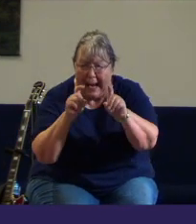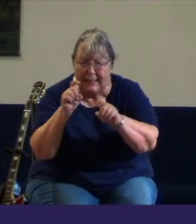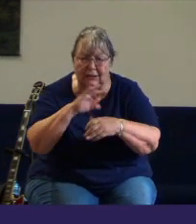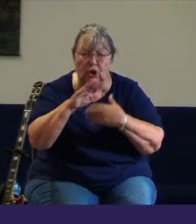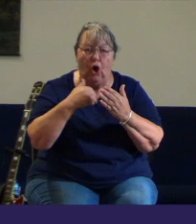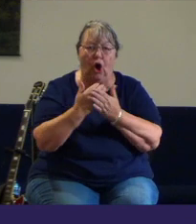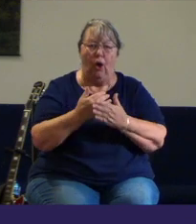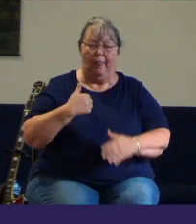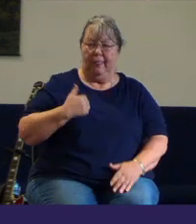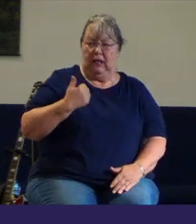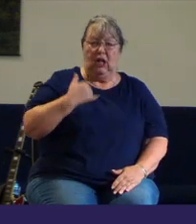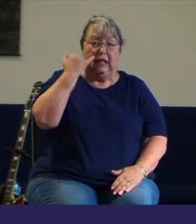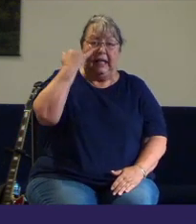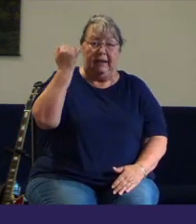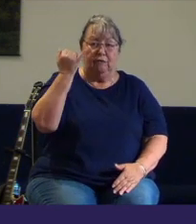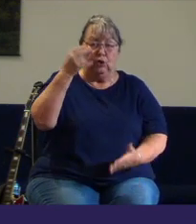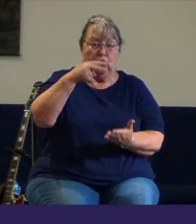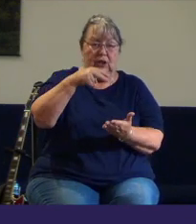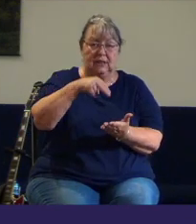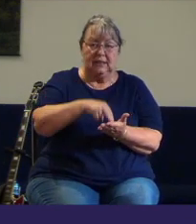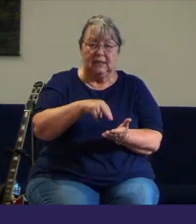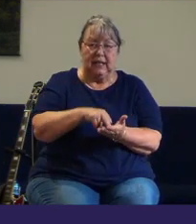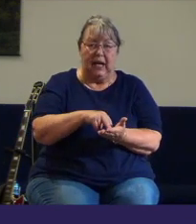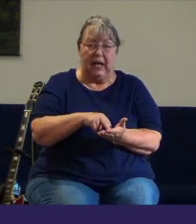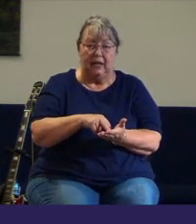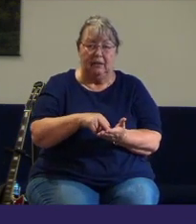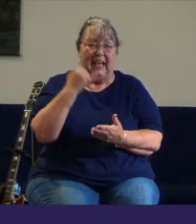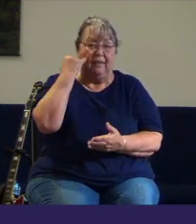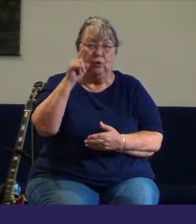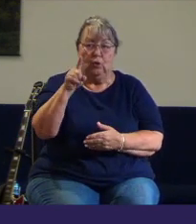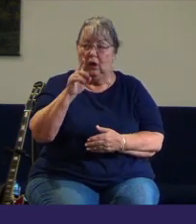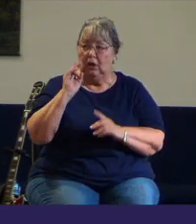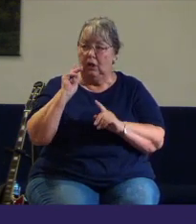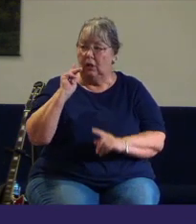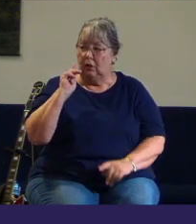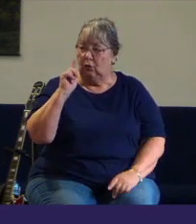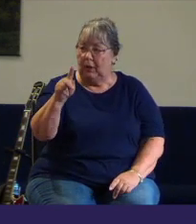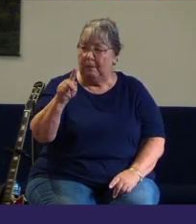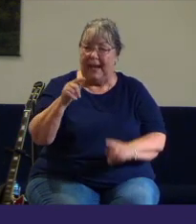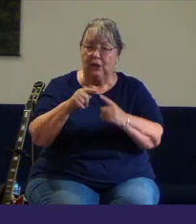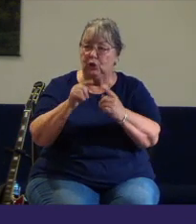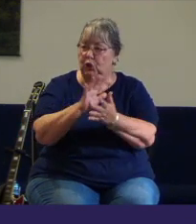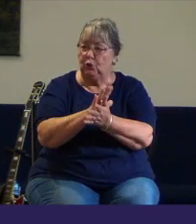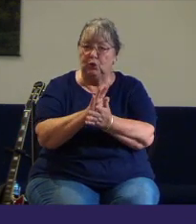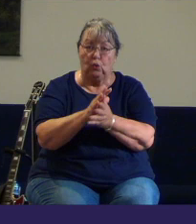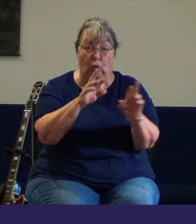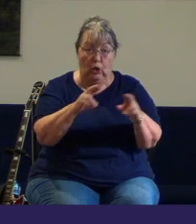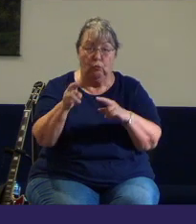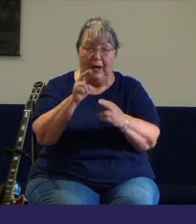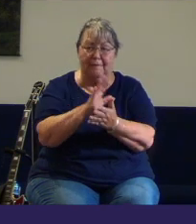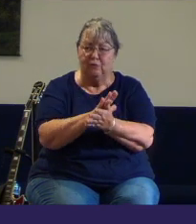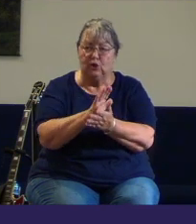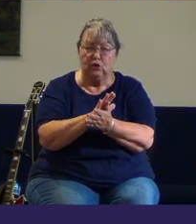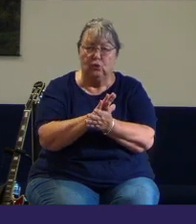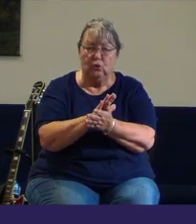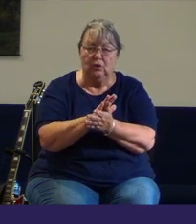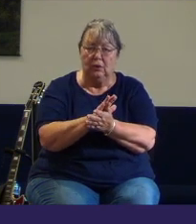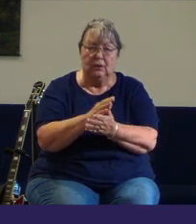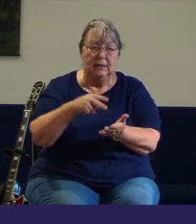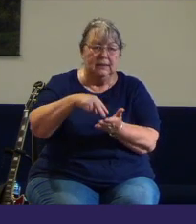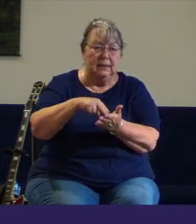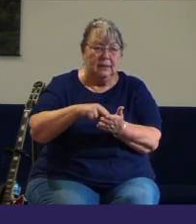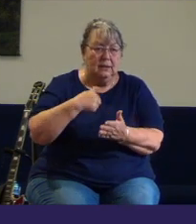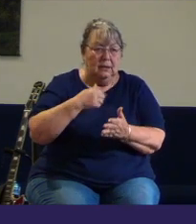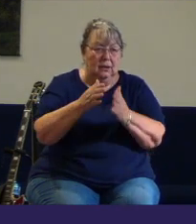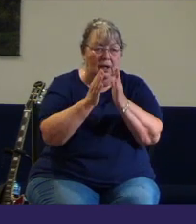to, all the young ones that are going back to school or who are already in school, right? I want you just to stand. I want to